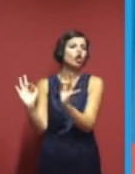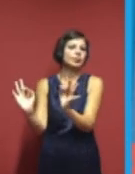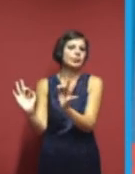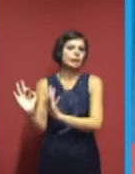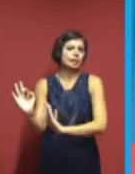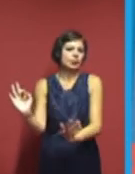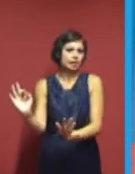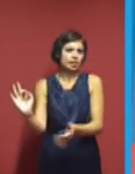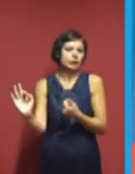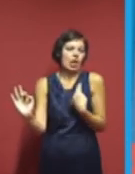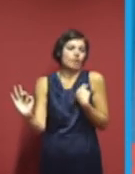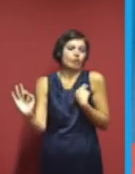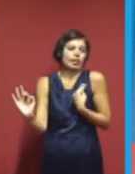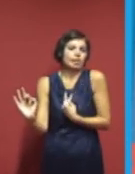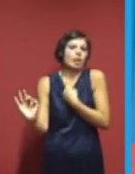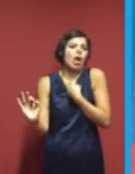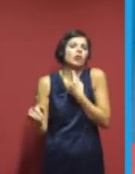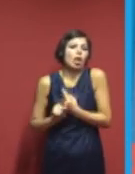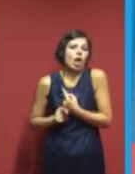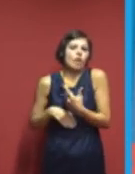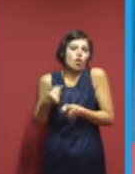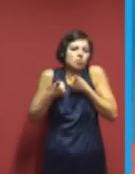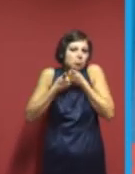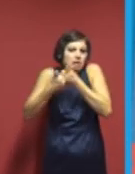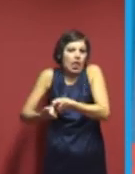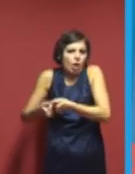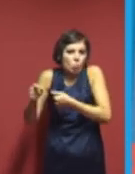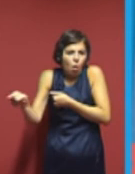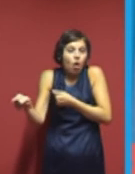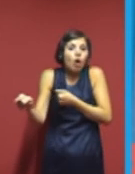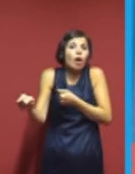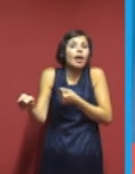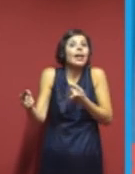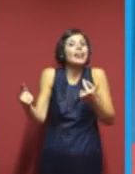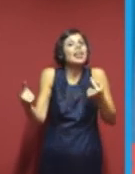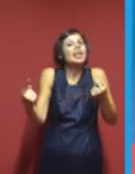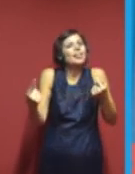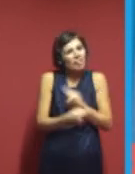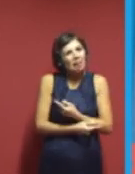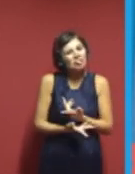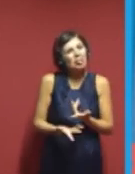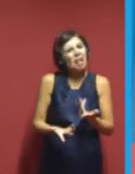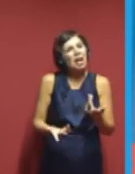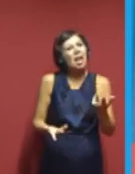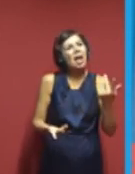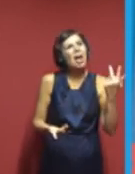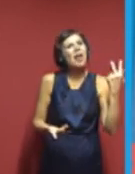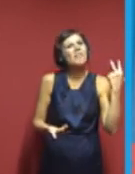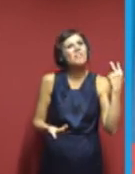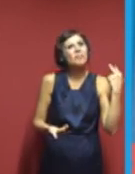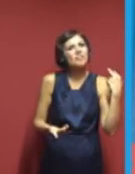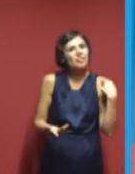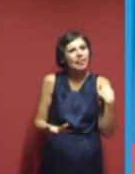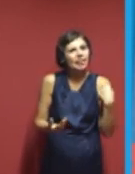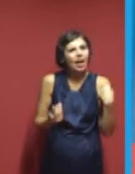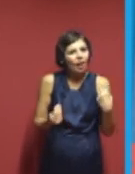money, but that's a very limited life. Life can be much broader once you discover one simple fact. Everything around you that you call